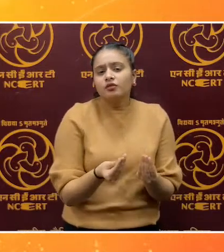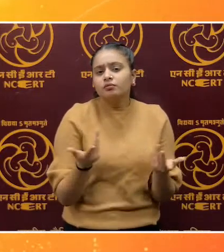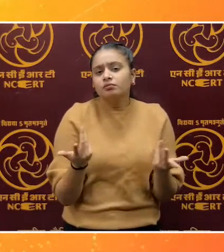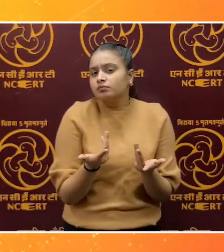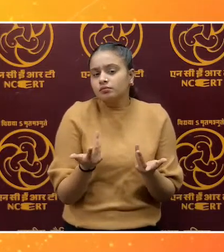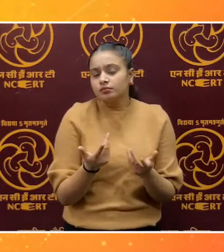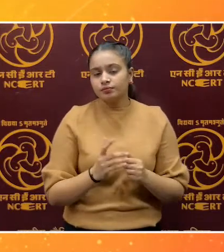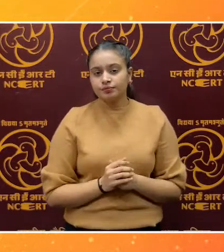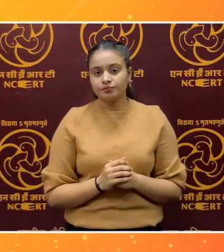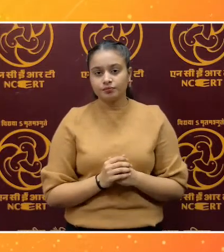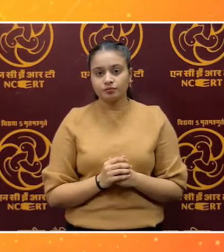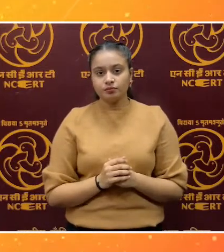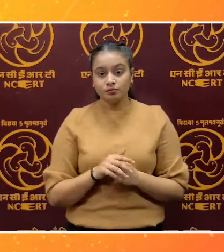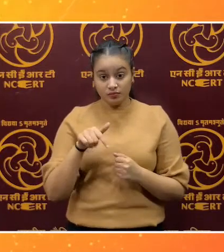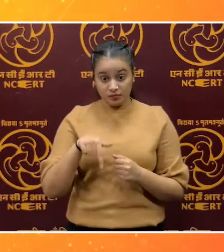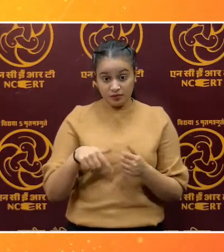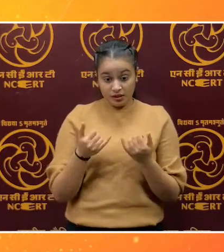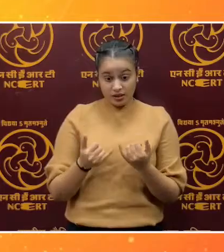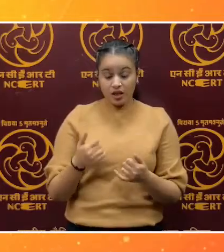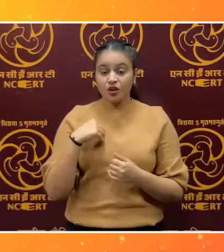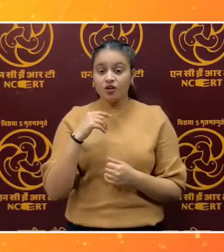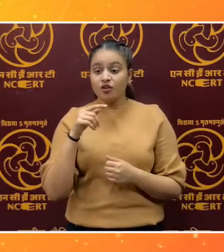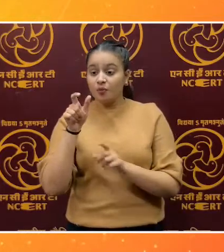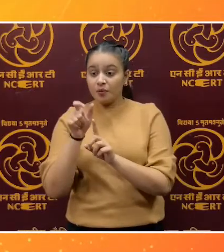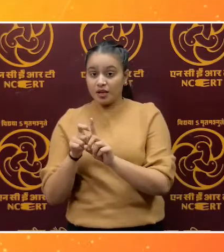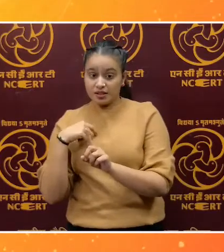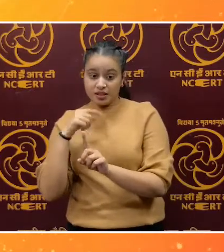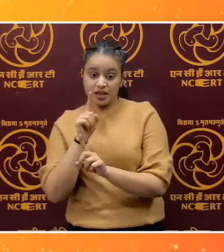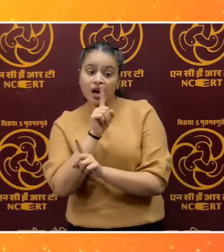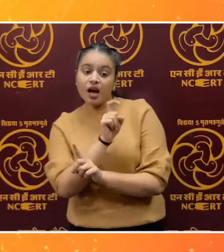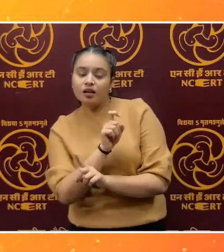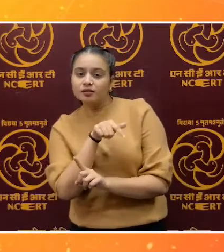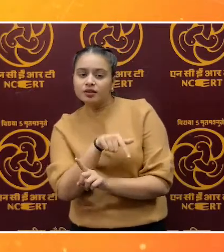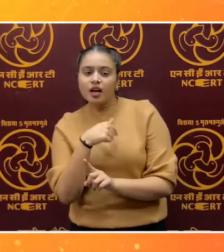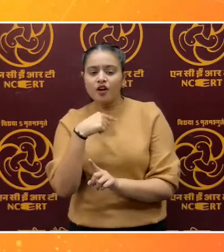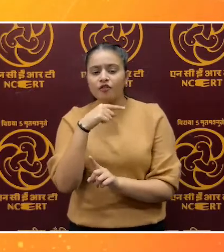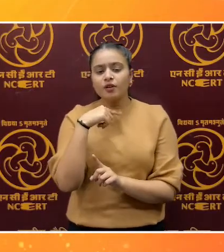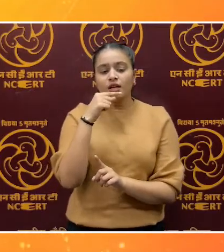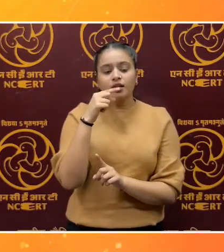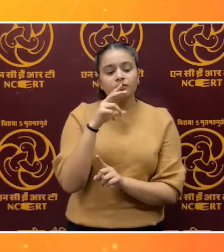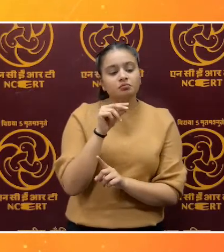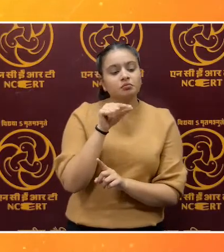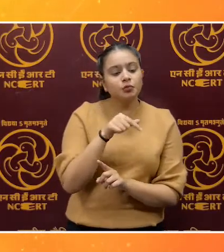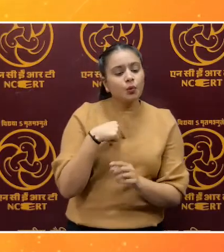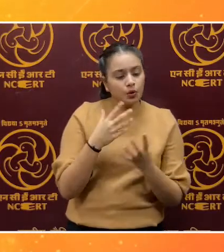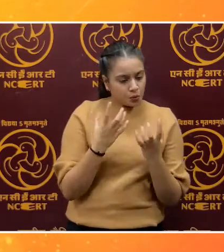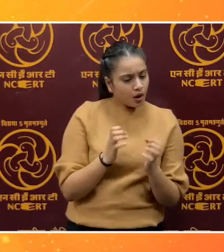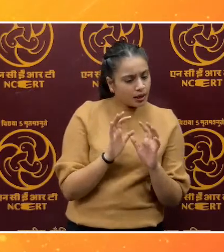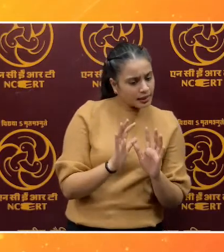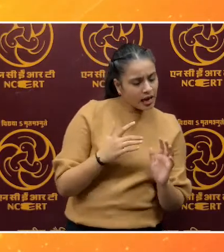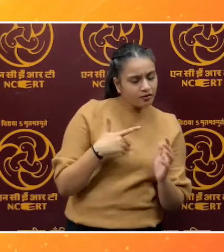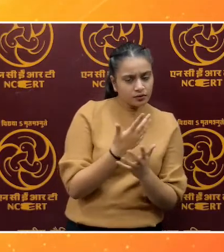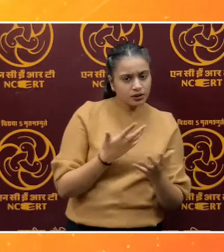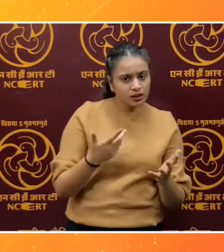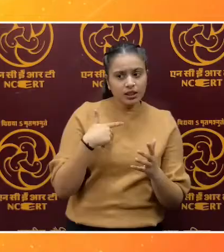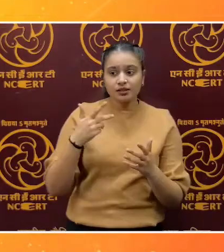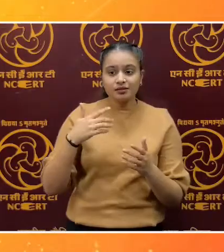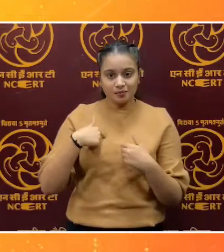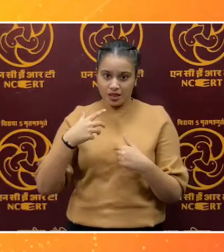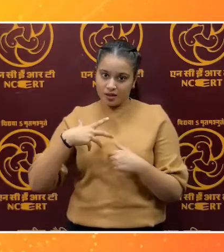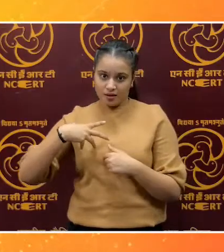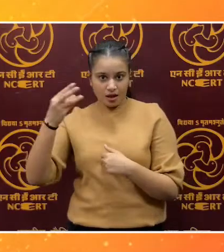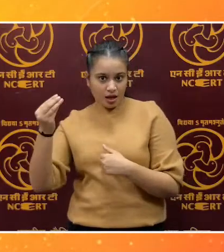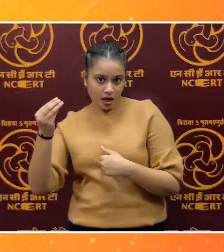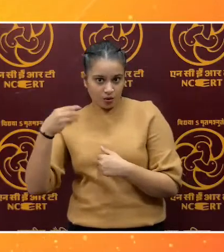there?" So, now he is asking the parrot that what he can bring for him from